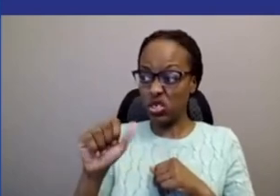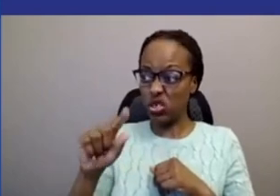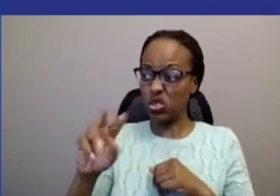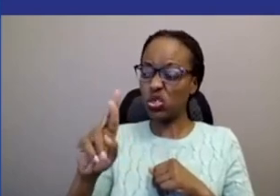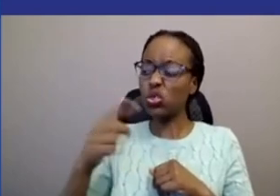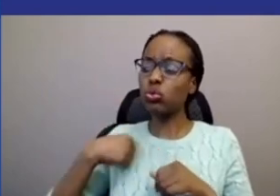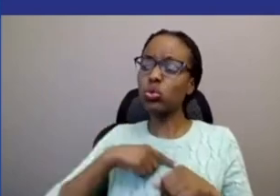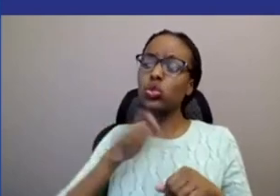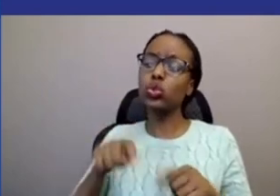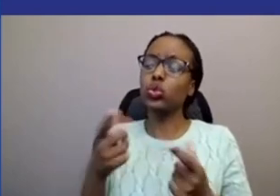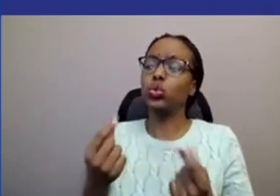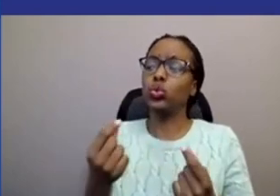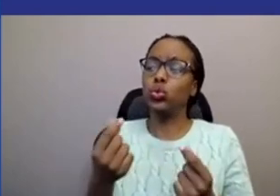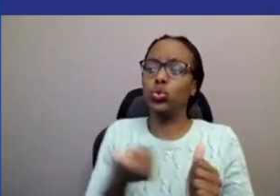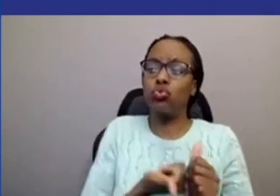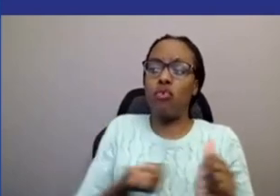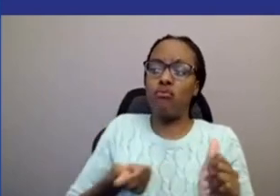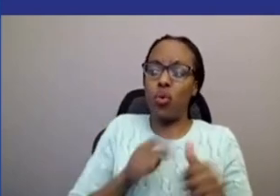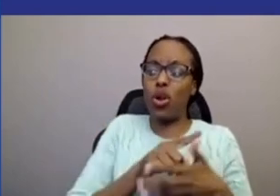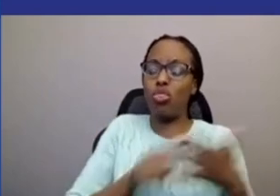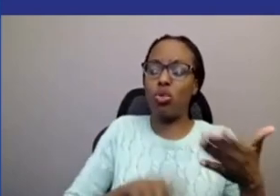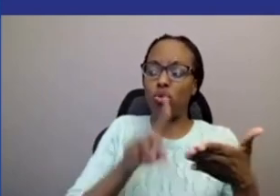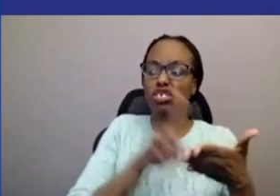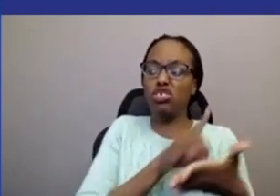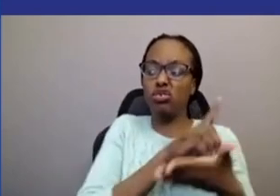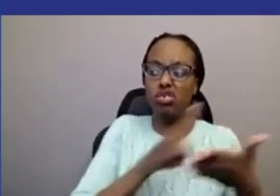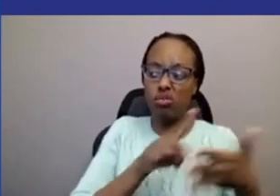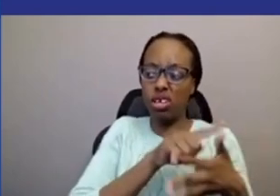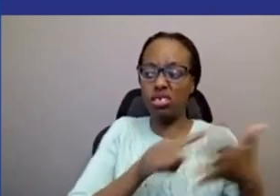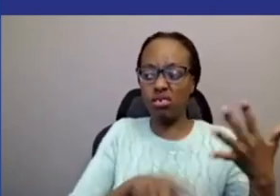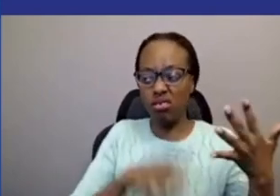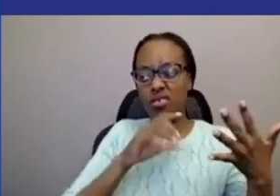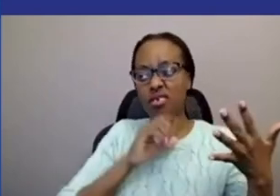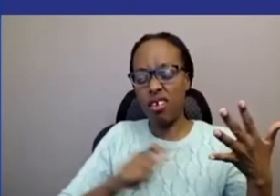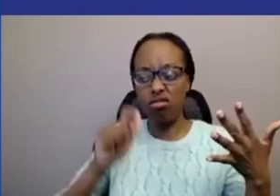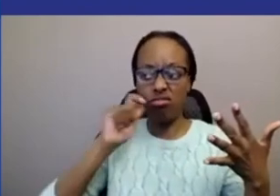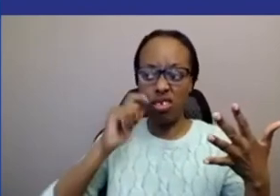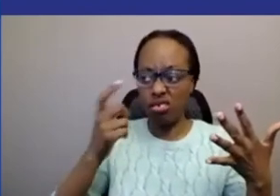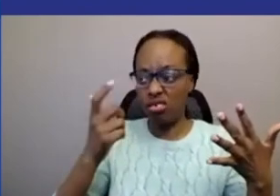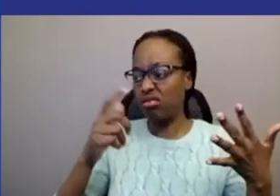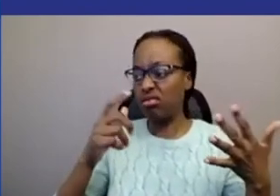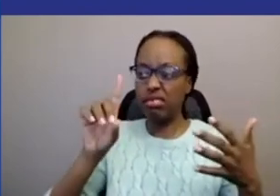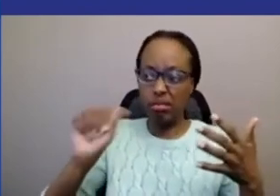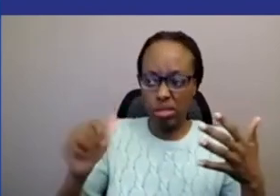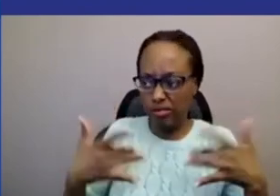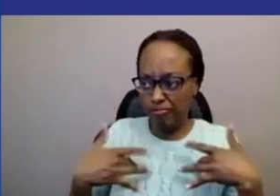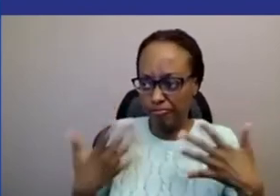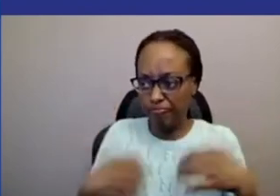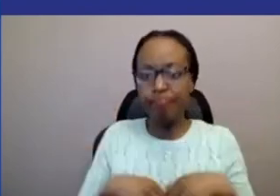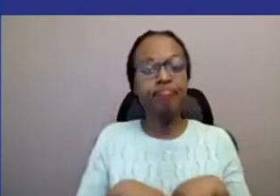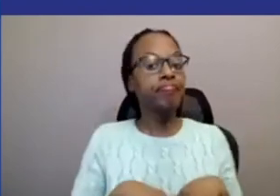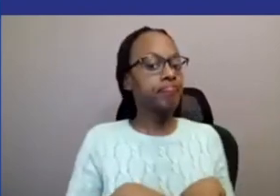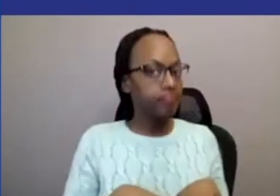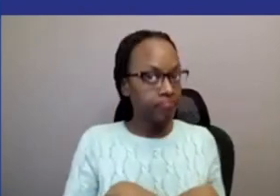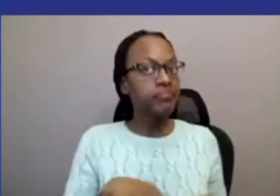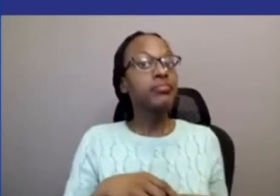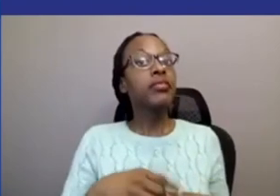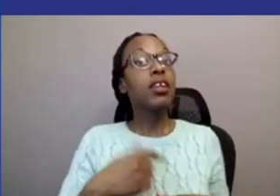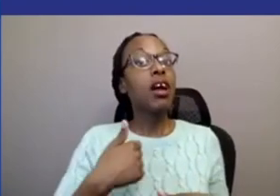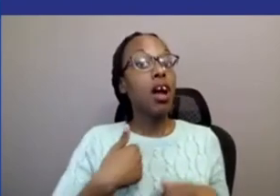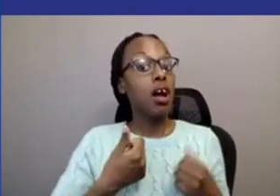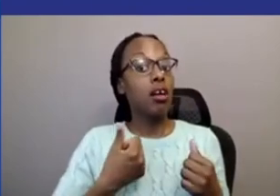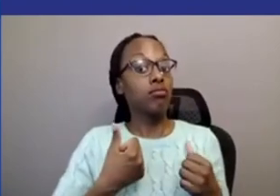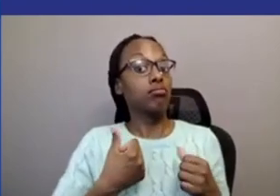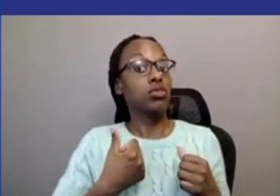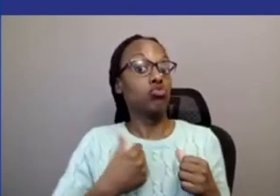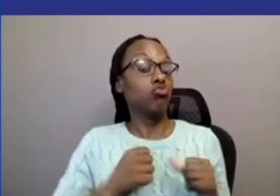made it my duty, my responsibility to, whenever I embark on any new projects, performances, showcases, or